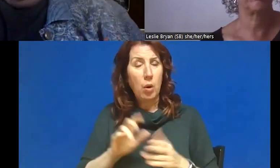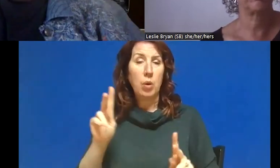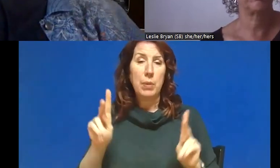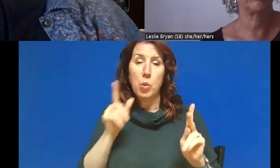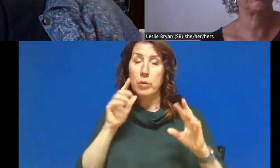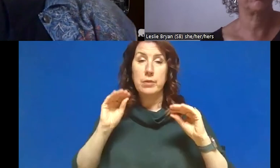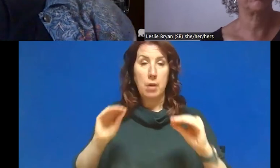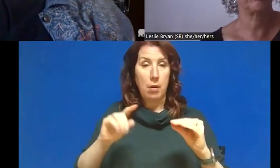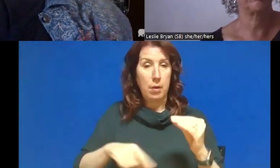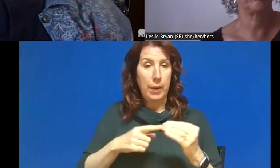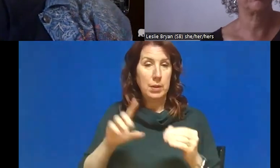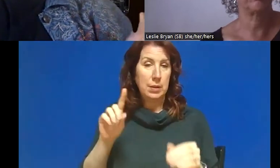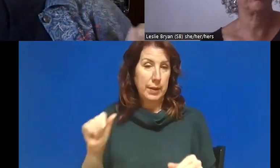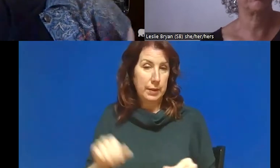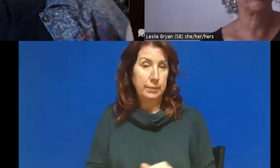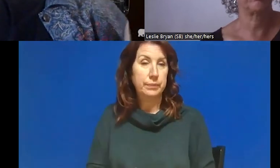disability.